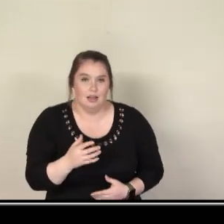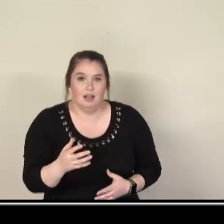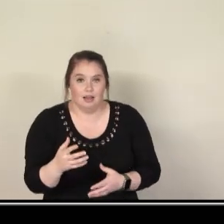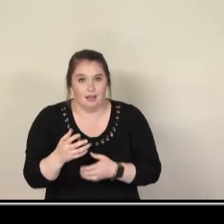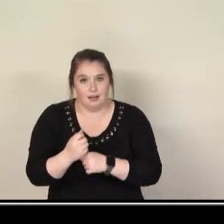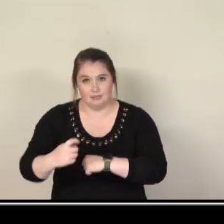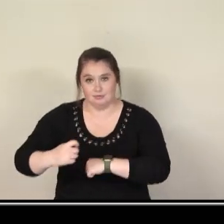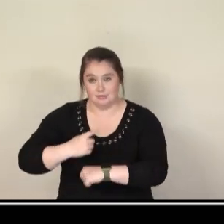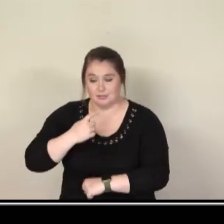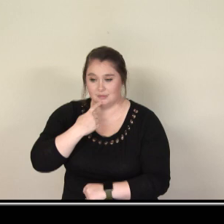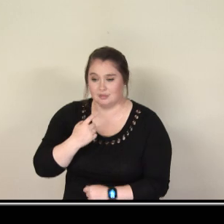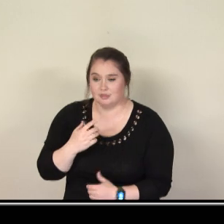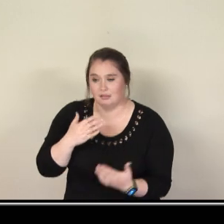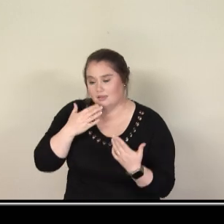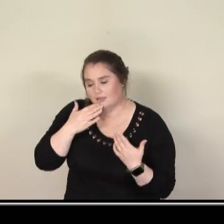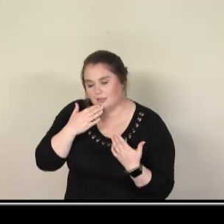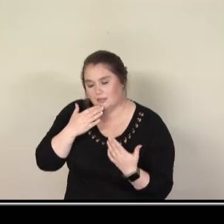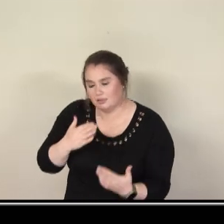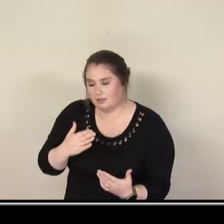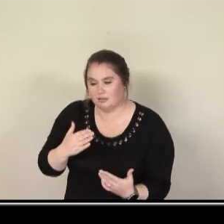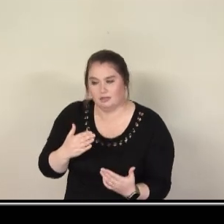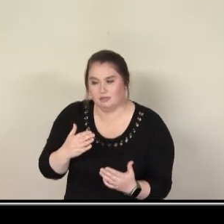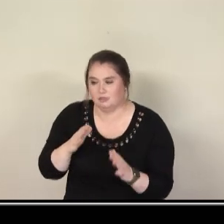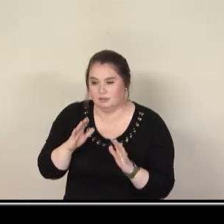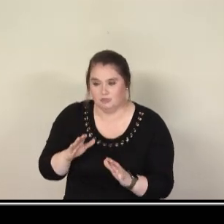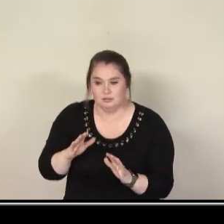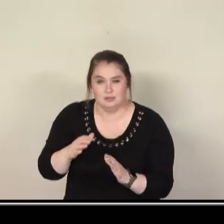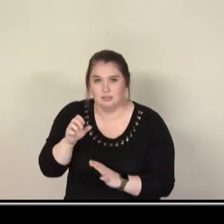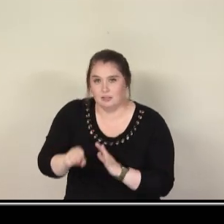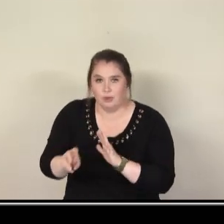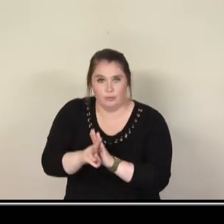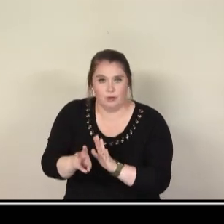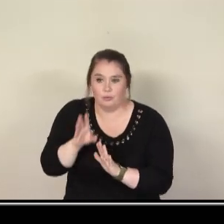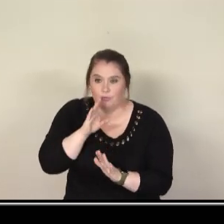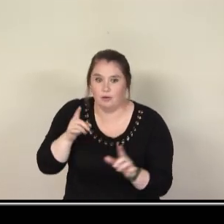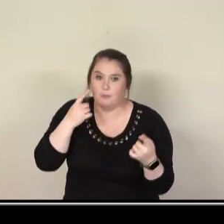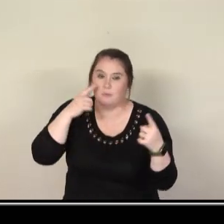that said, "Thank goodness South Waco will finally have a gym."